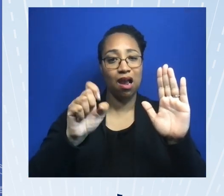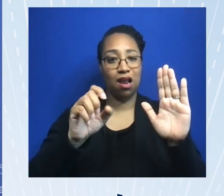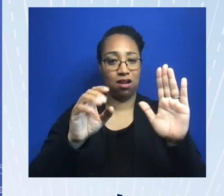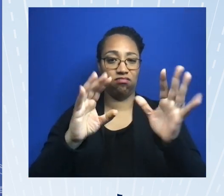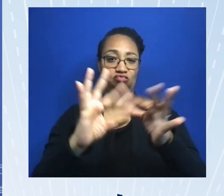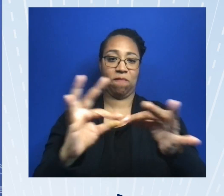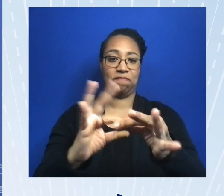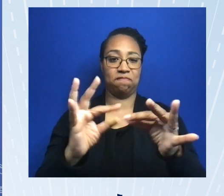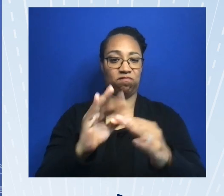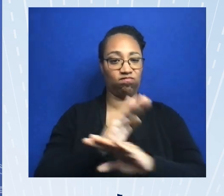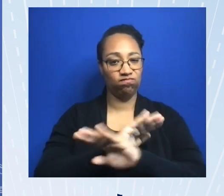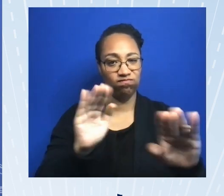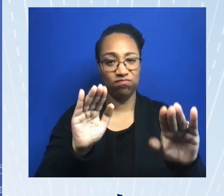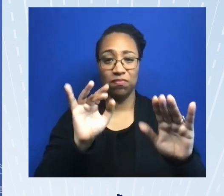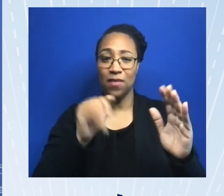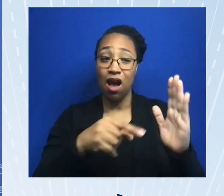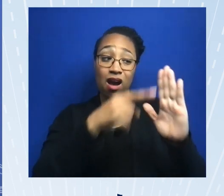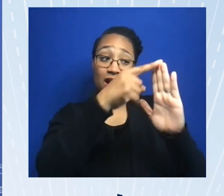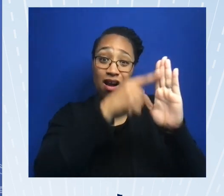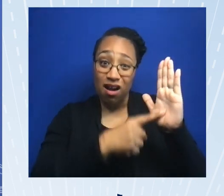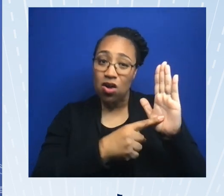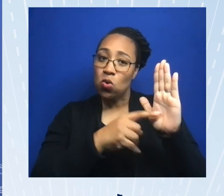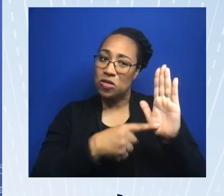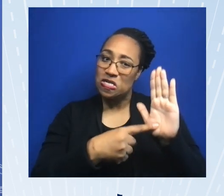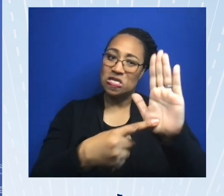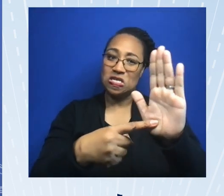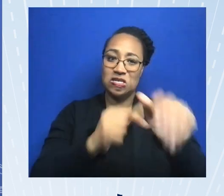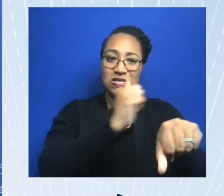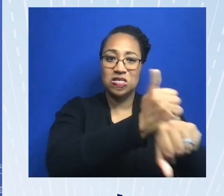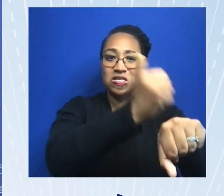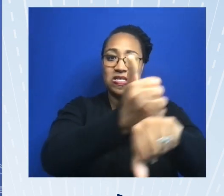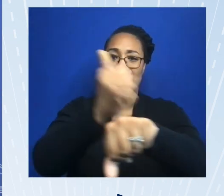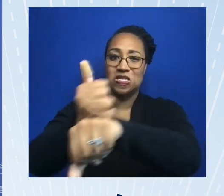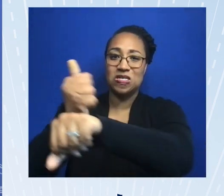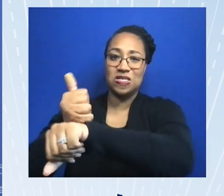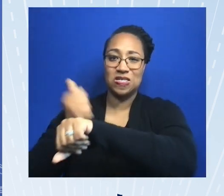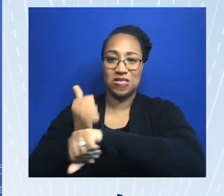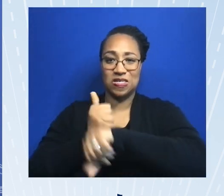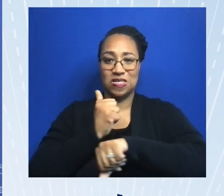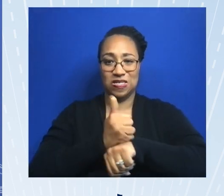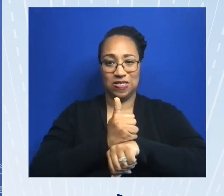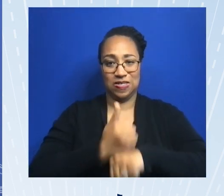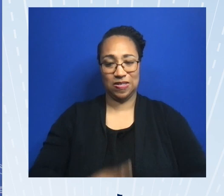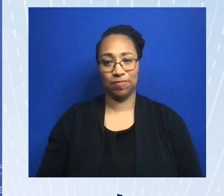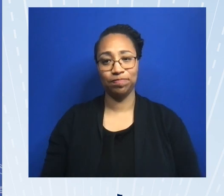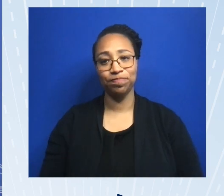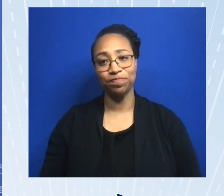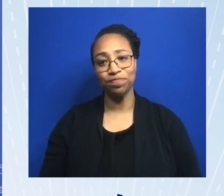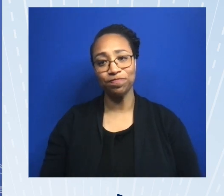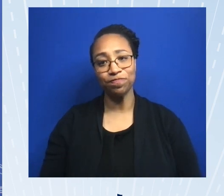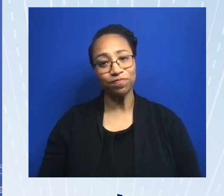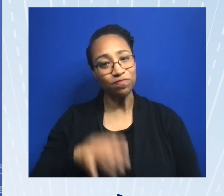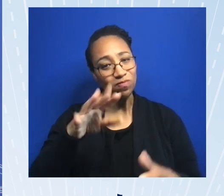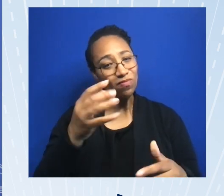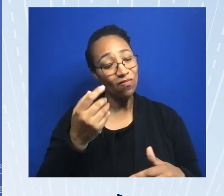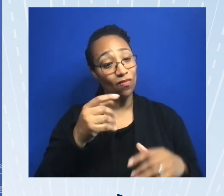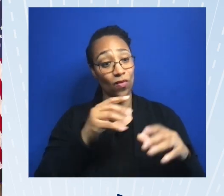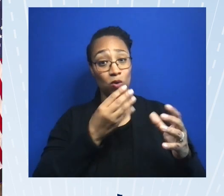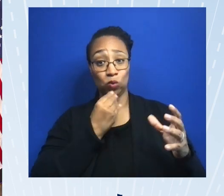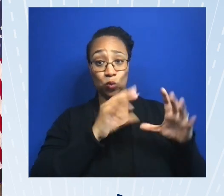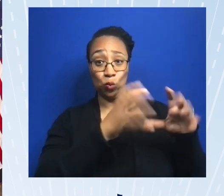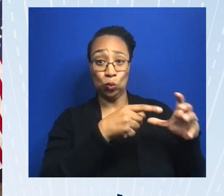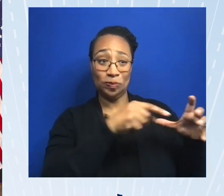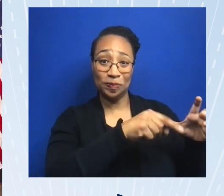closely to Jewish groups to better understand how anti-Semitism manifests itself on their platforms.